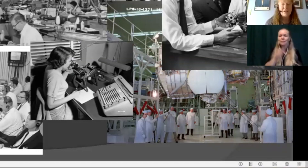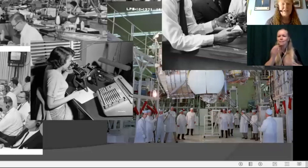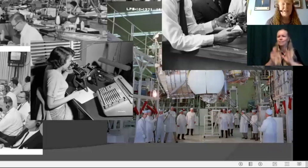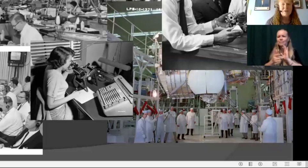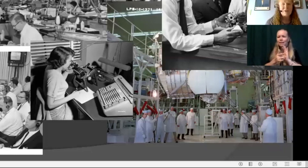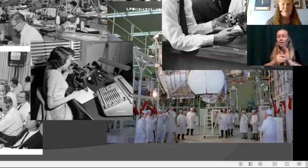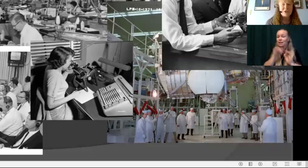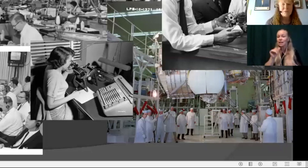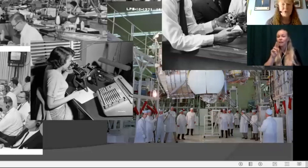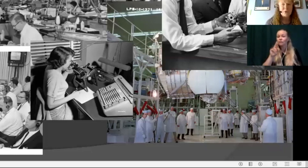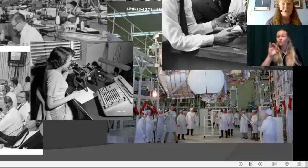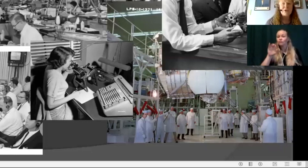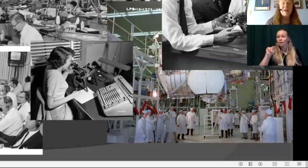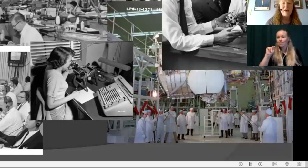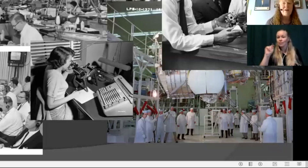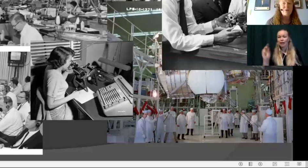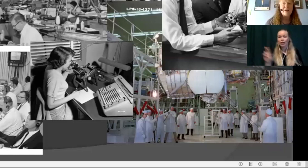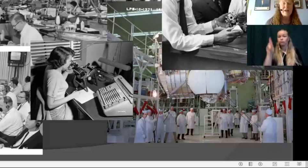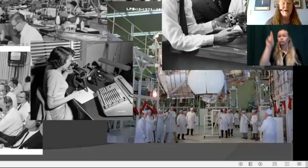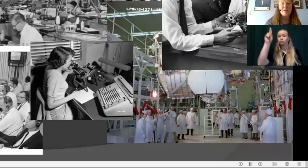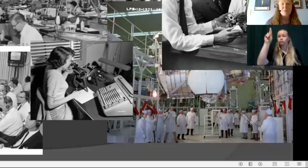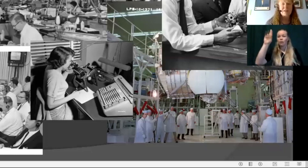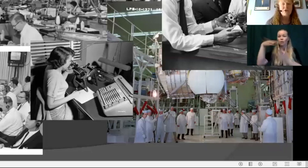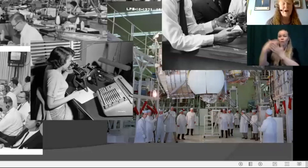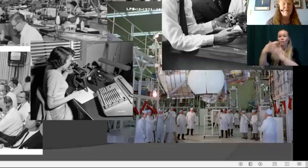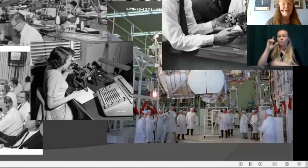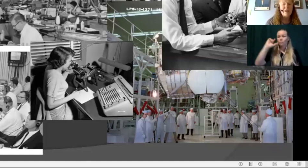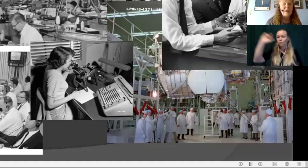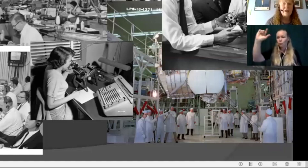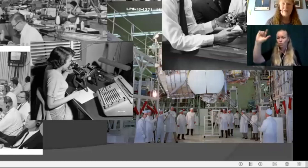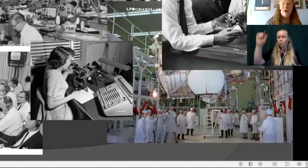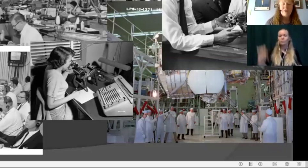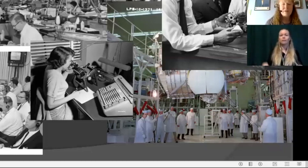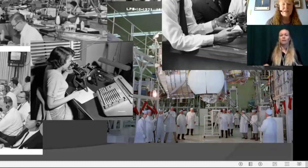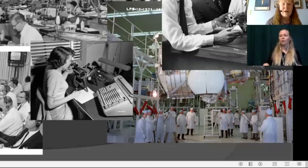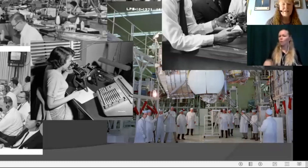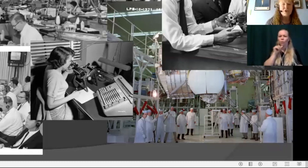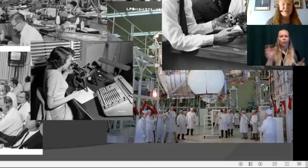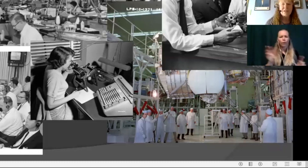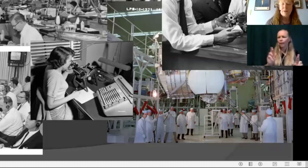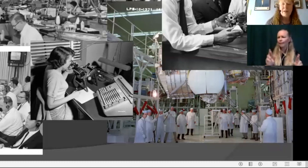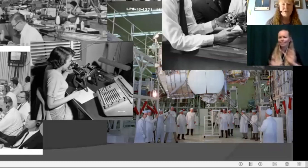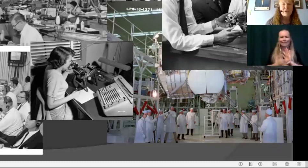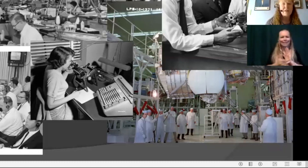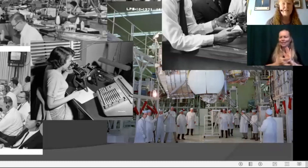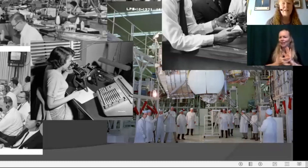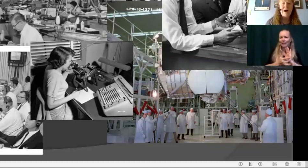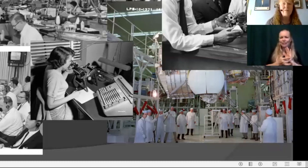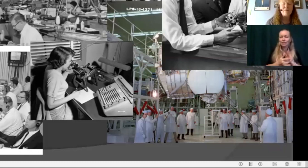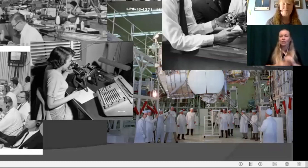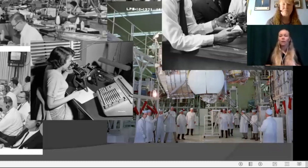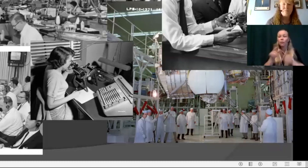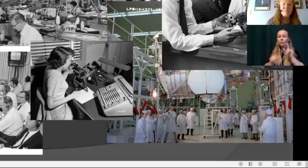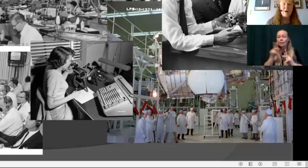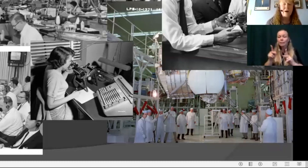rockets that could reach the moon. We didn't have the spacecraft, all of the technologies to keep the astronauts